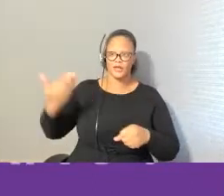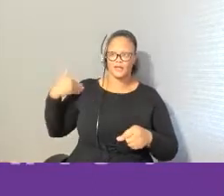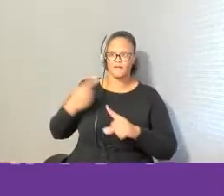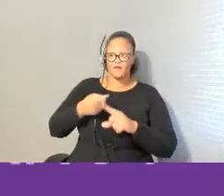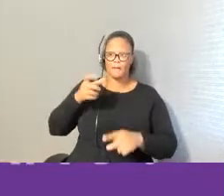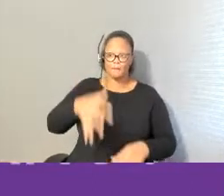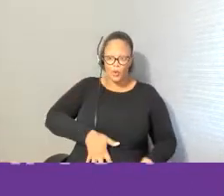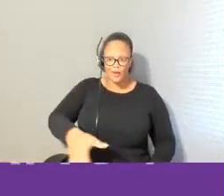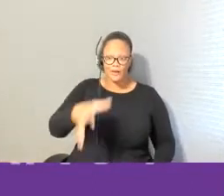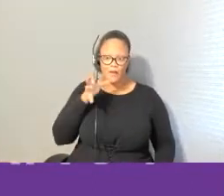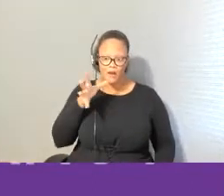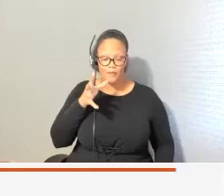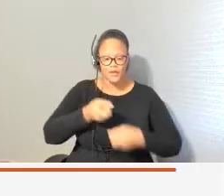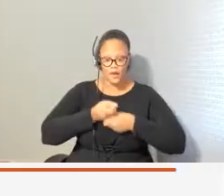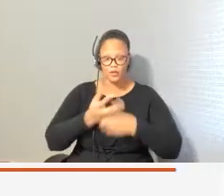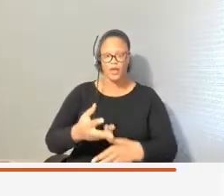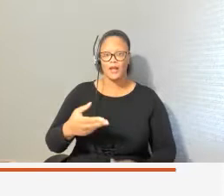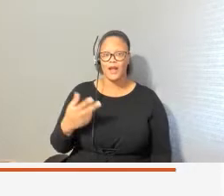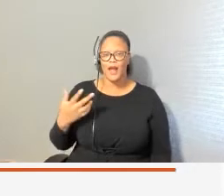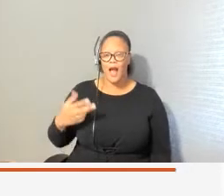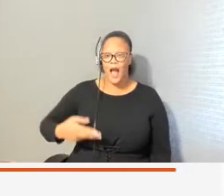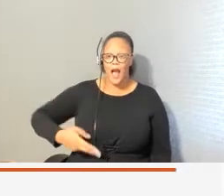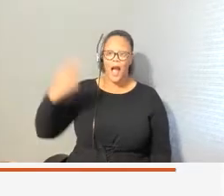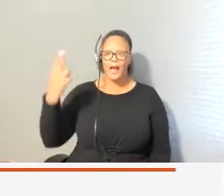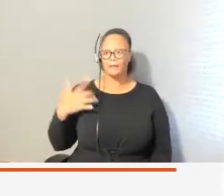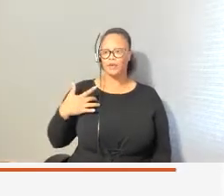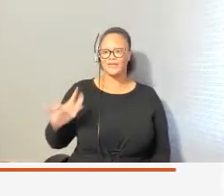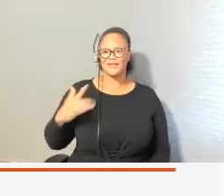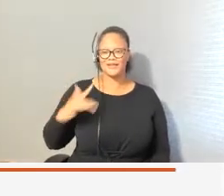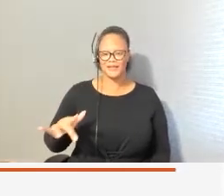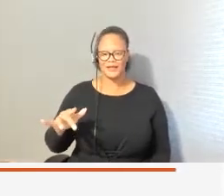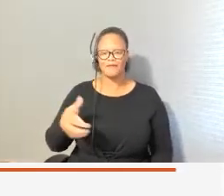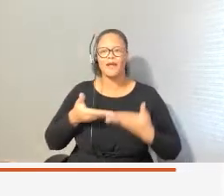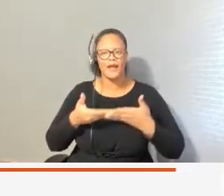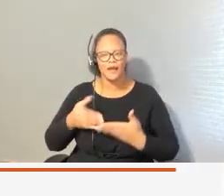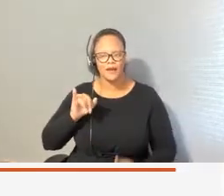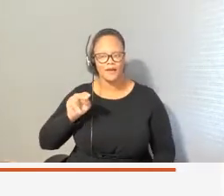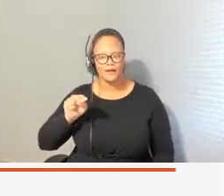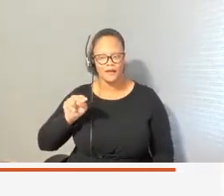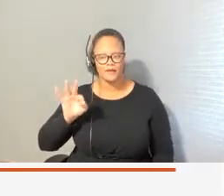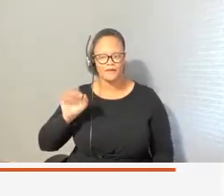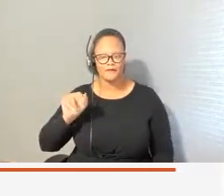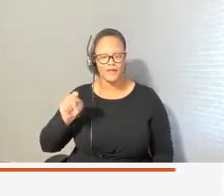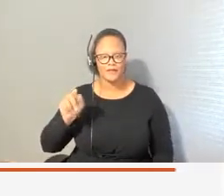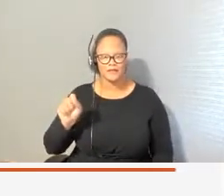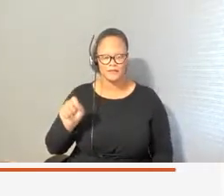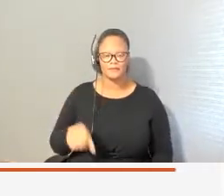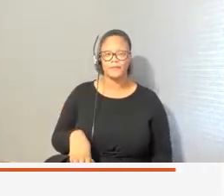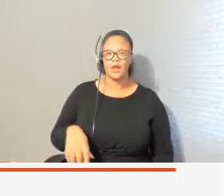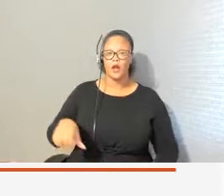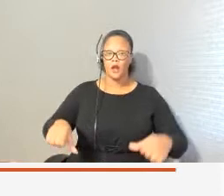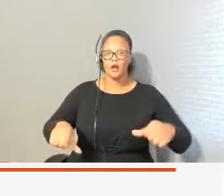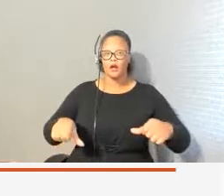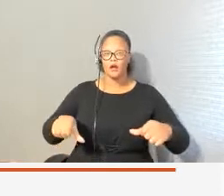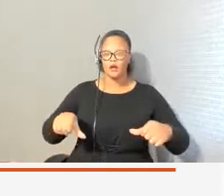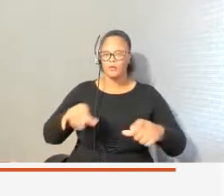through, which create hypersensitive infants. So we know that false care is an issue. Bullying is an issue, especially